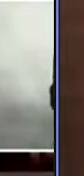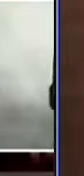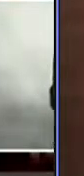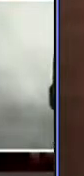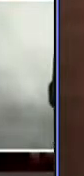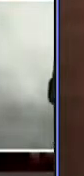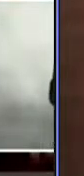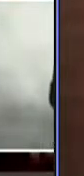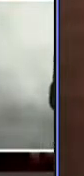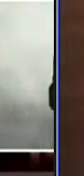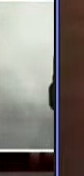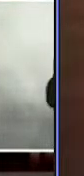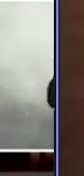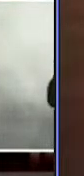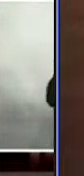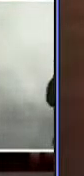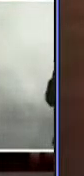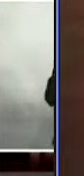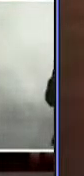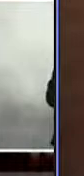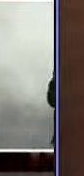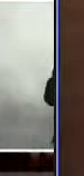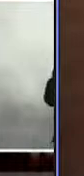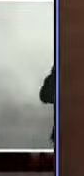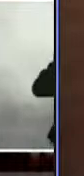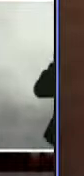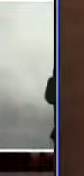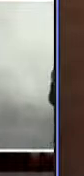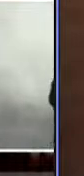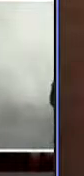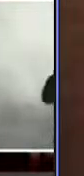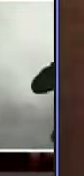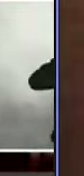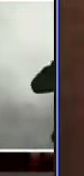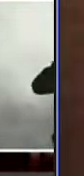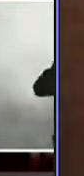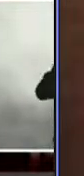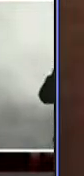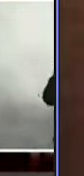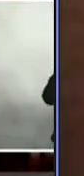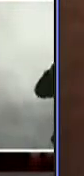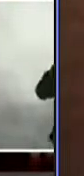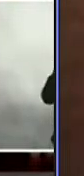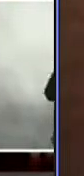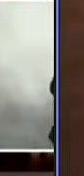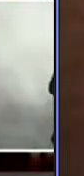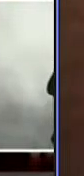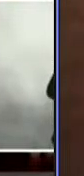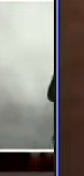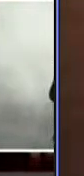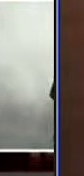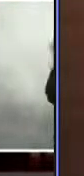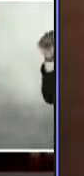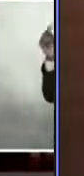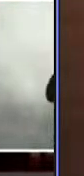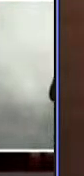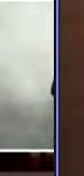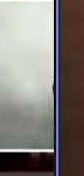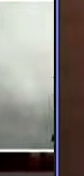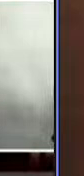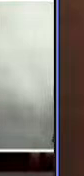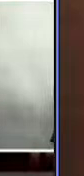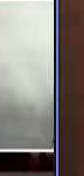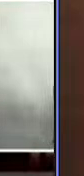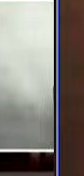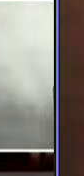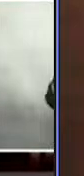intensify the recruitment of persons with disabilities. We will engage with organizations representative of this sector, and we've already started to do so.